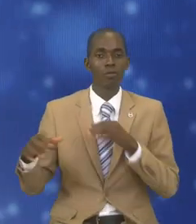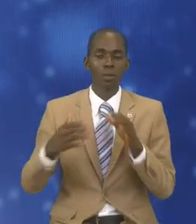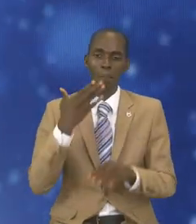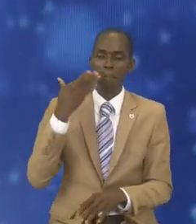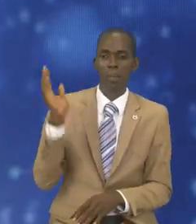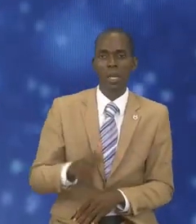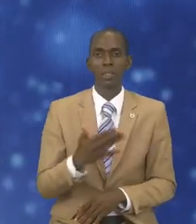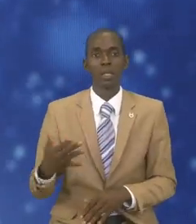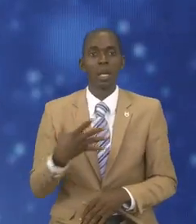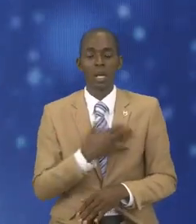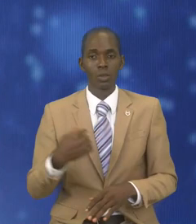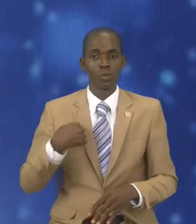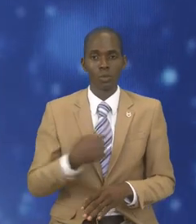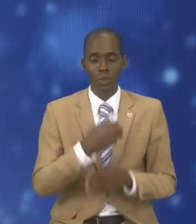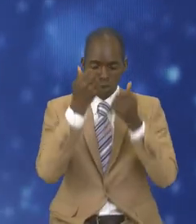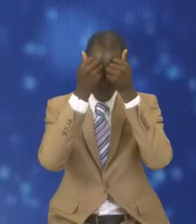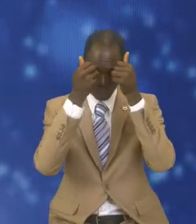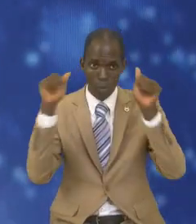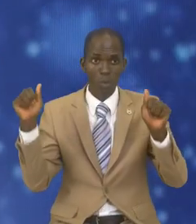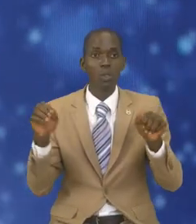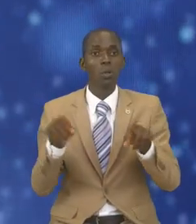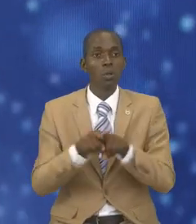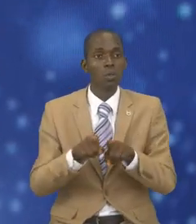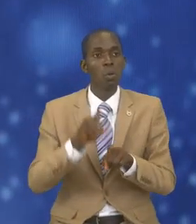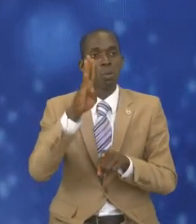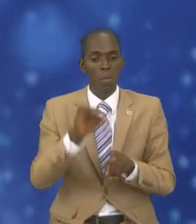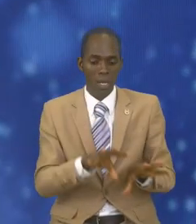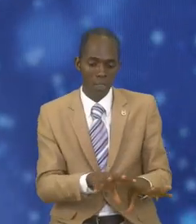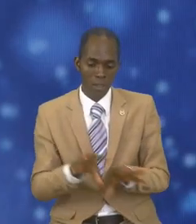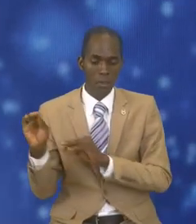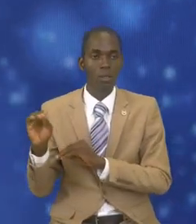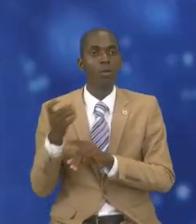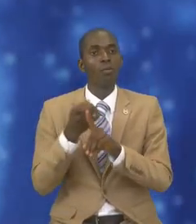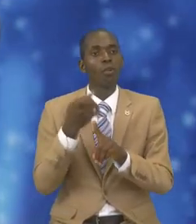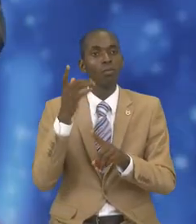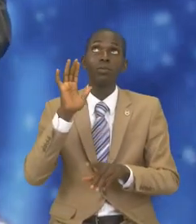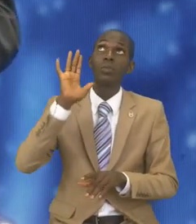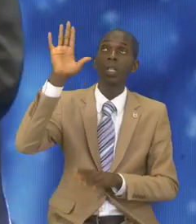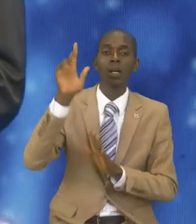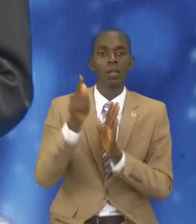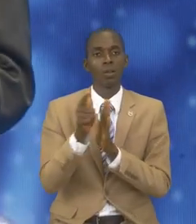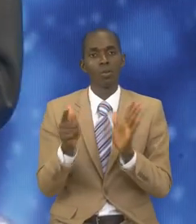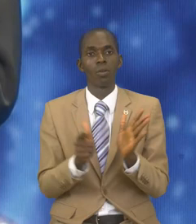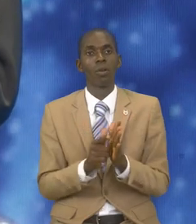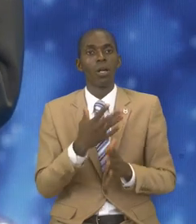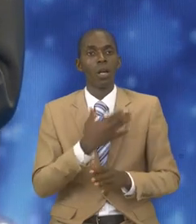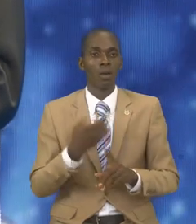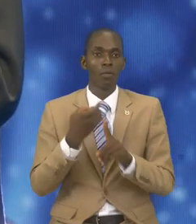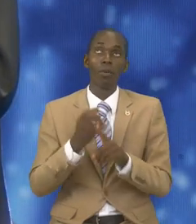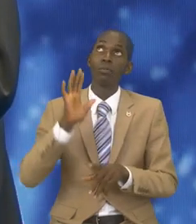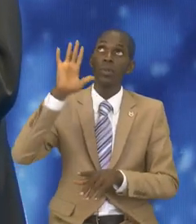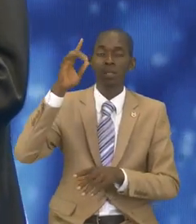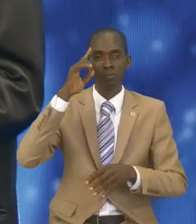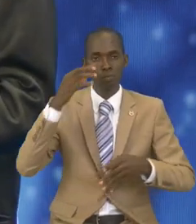have rebelled even by departing from thy precepts and from